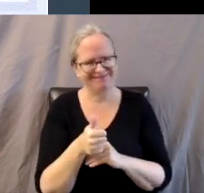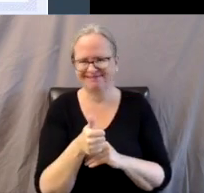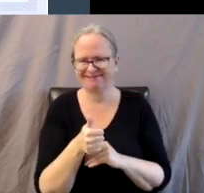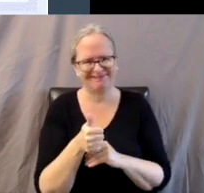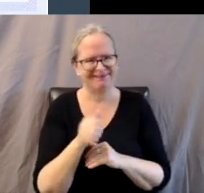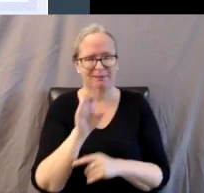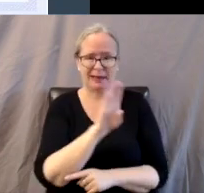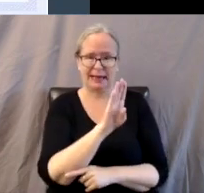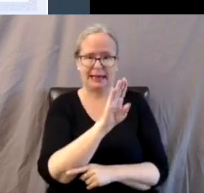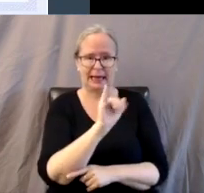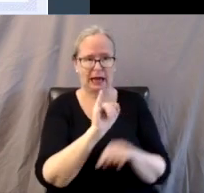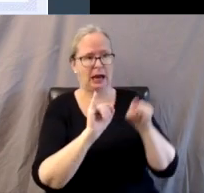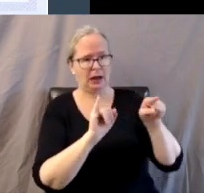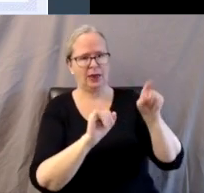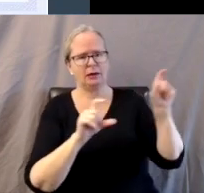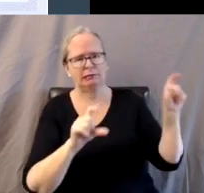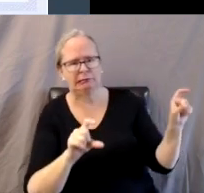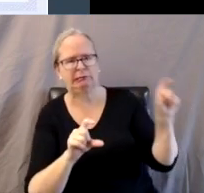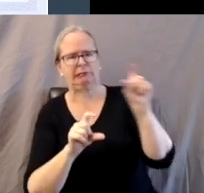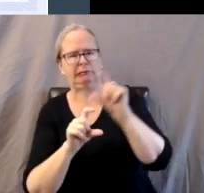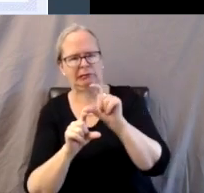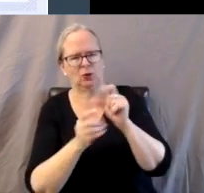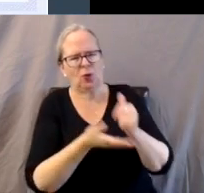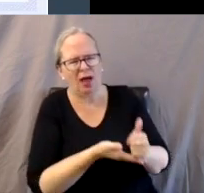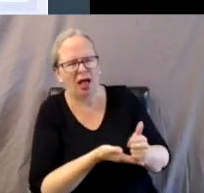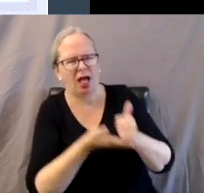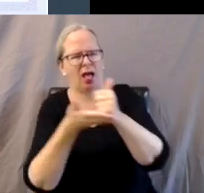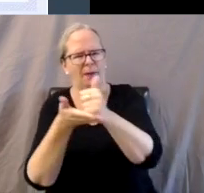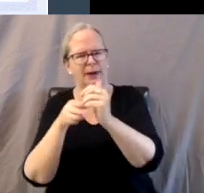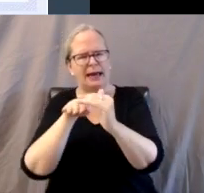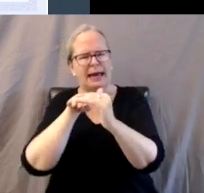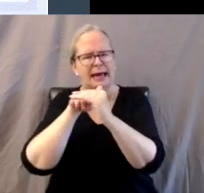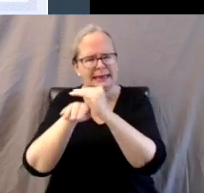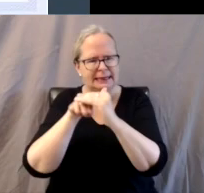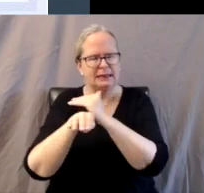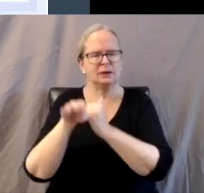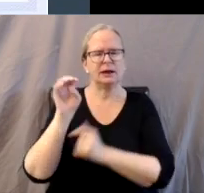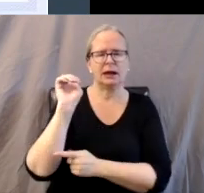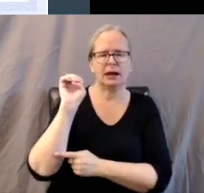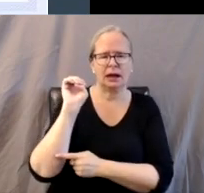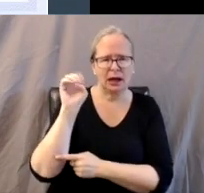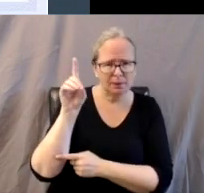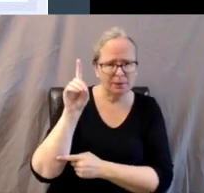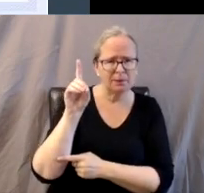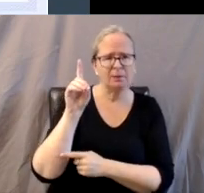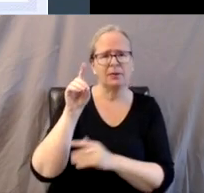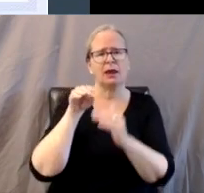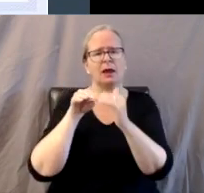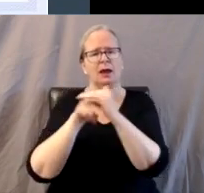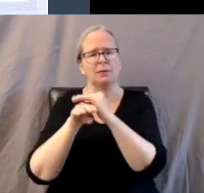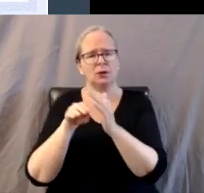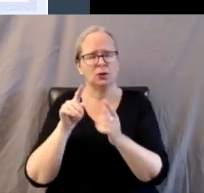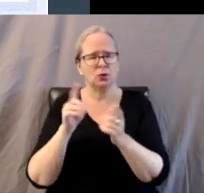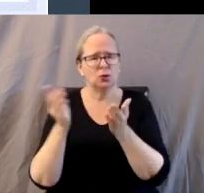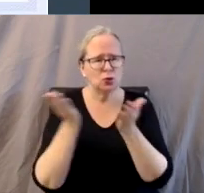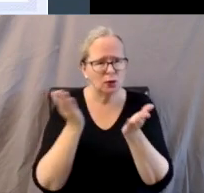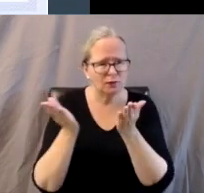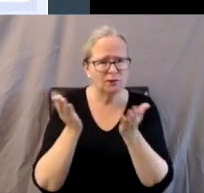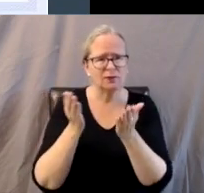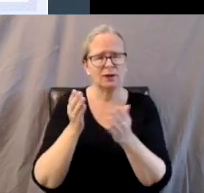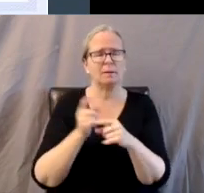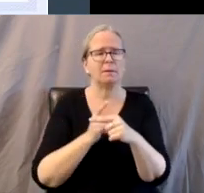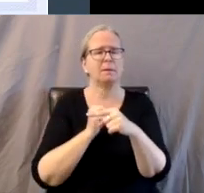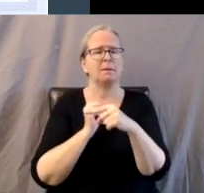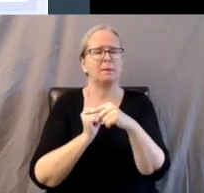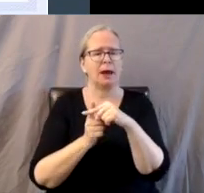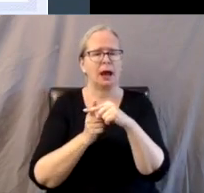health, and we have more education. So this creates richer and stronger communities. A basic